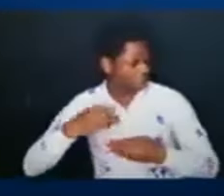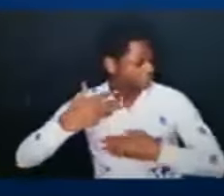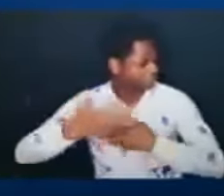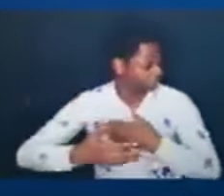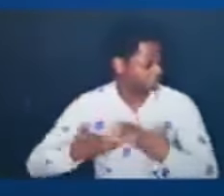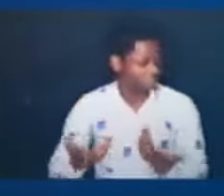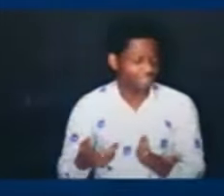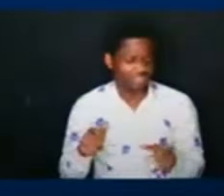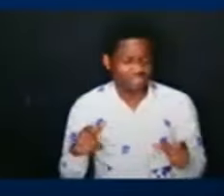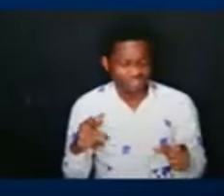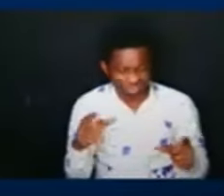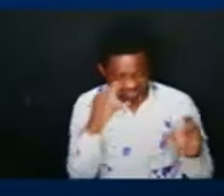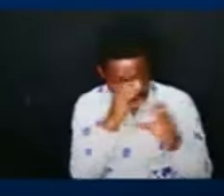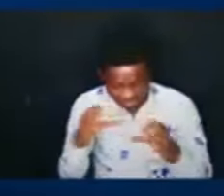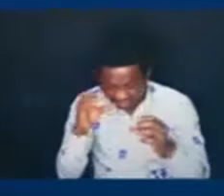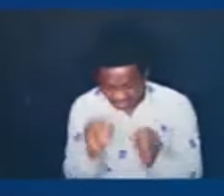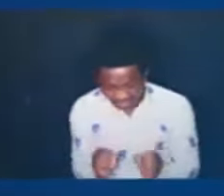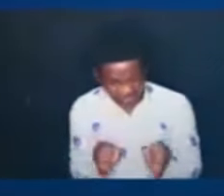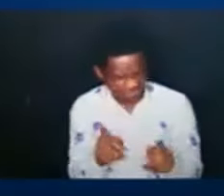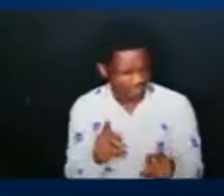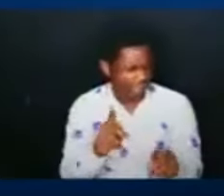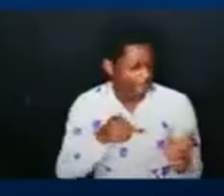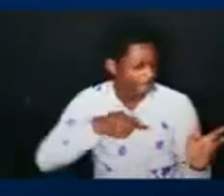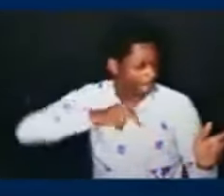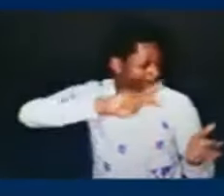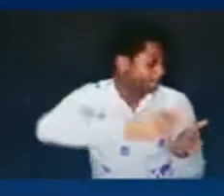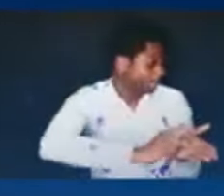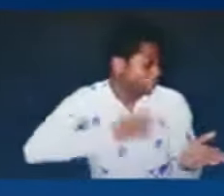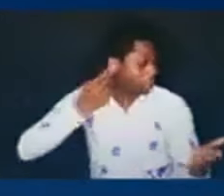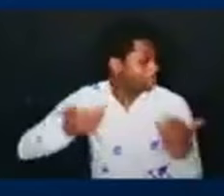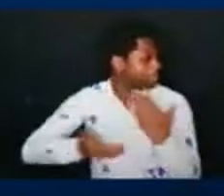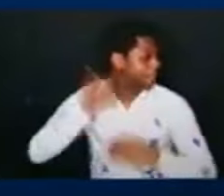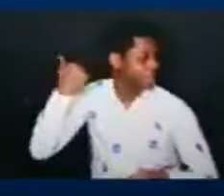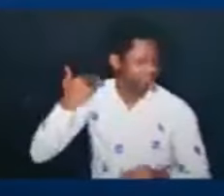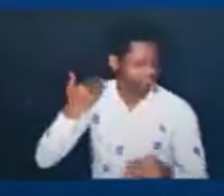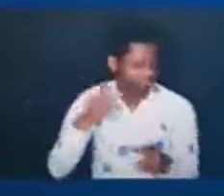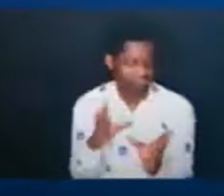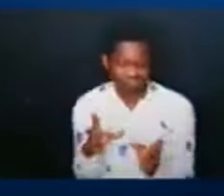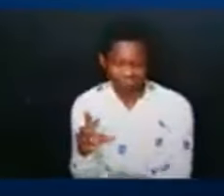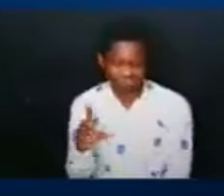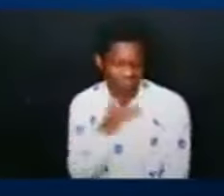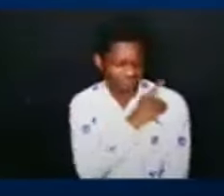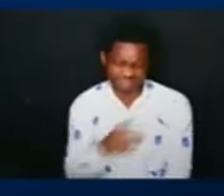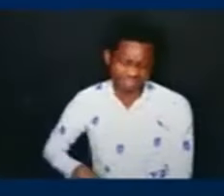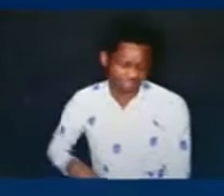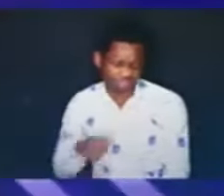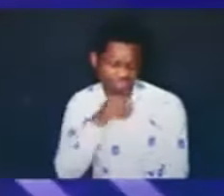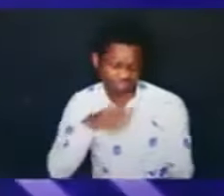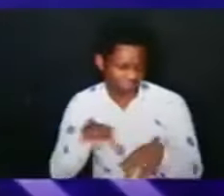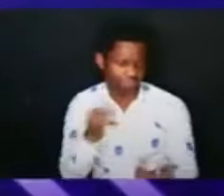you are looking for an opportunity to avenge. Now, David will not do